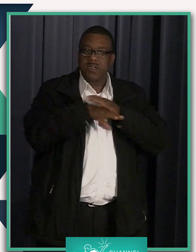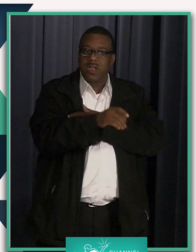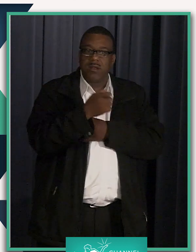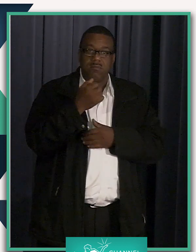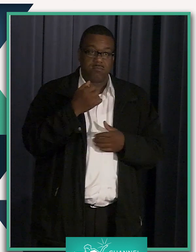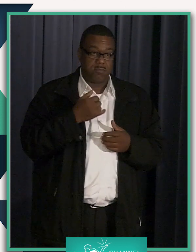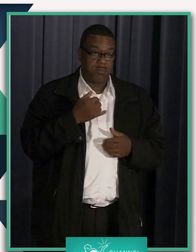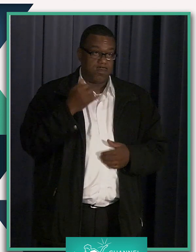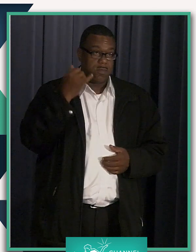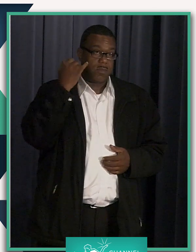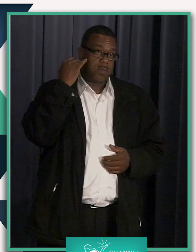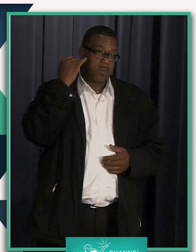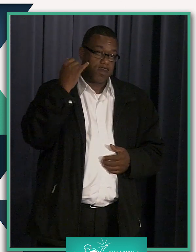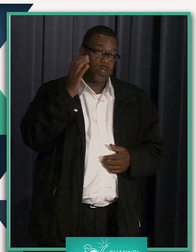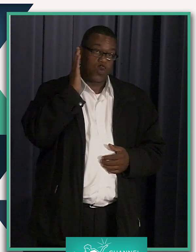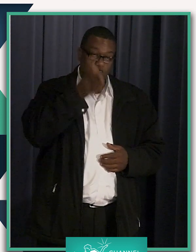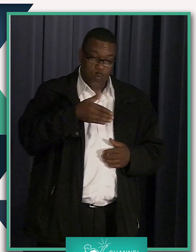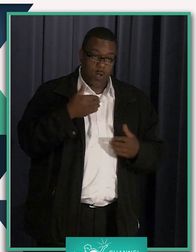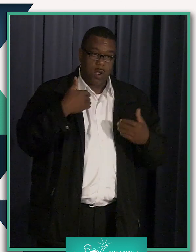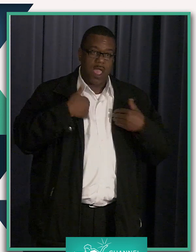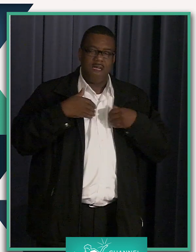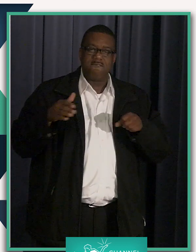year, you're going to get the full